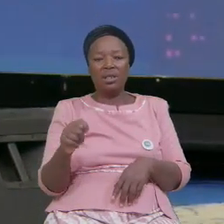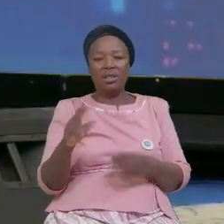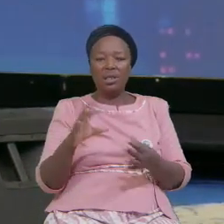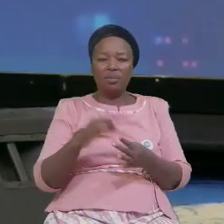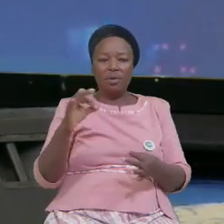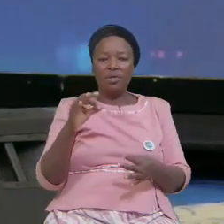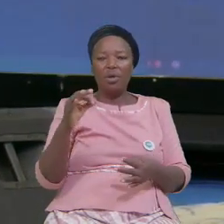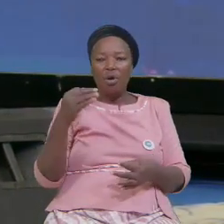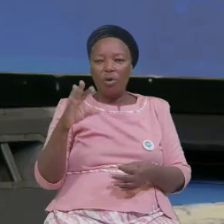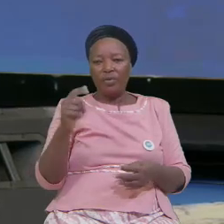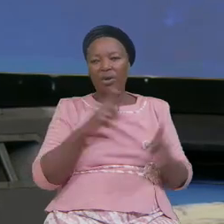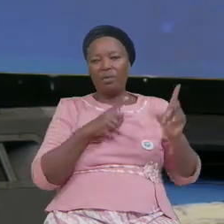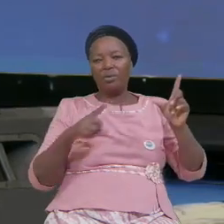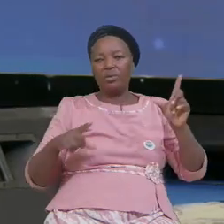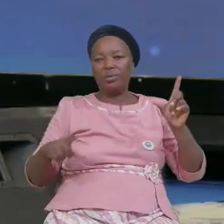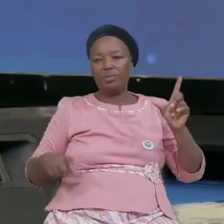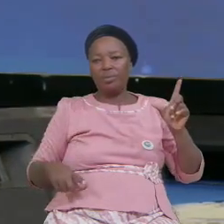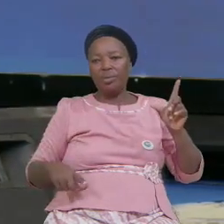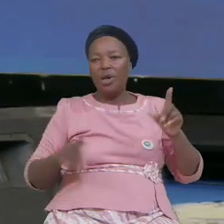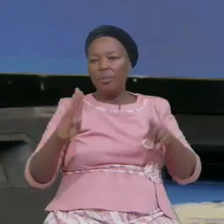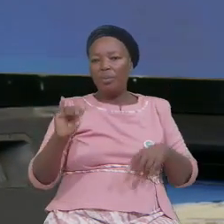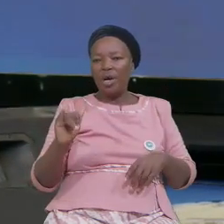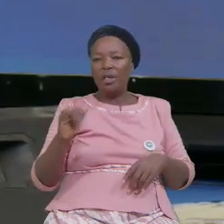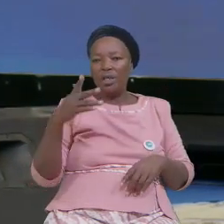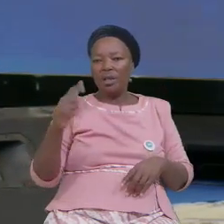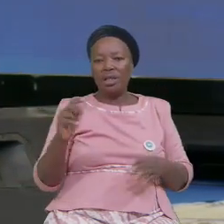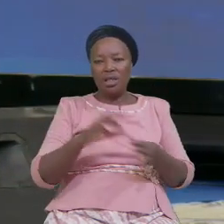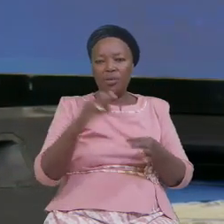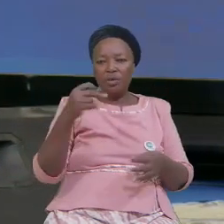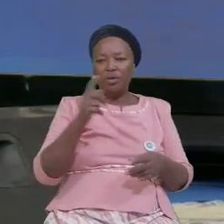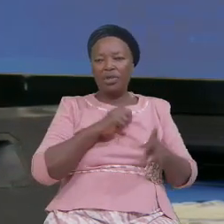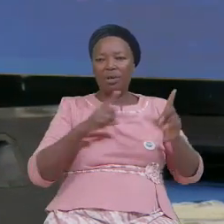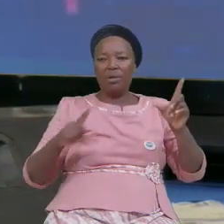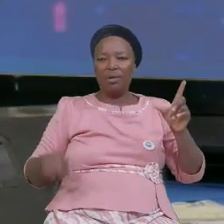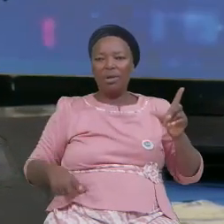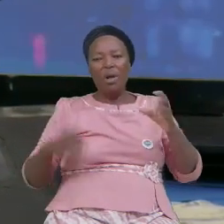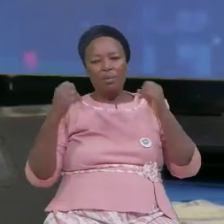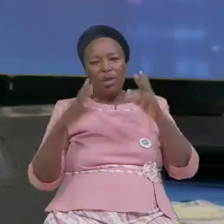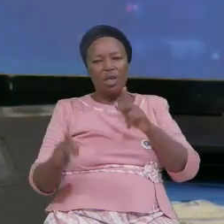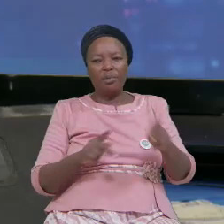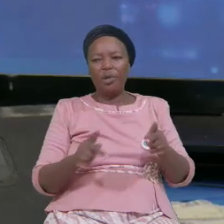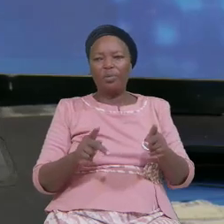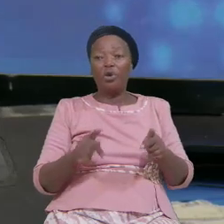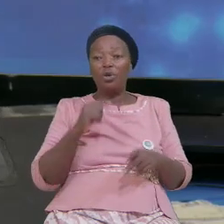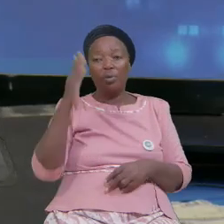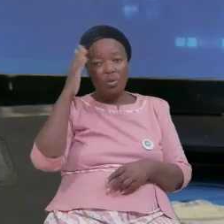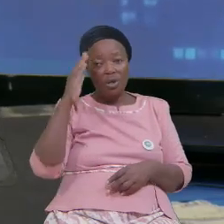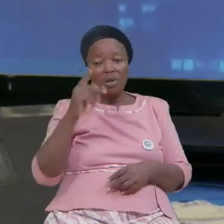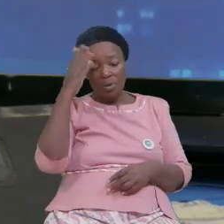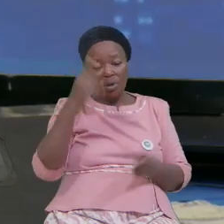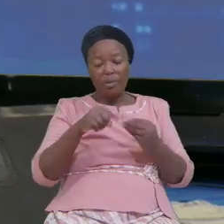Spirit of the Lord. By the Spirit of the Lord. Many people know about God the